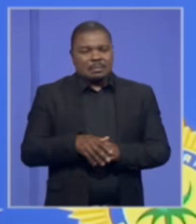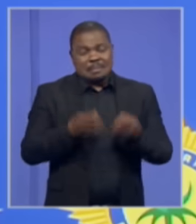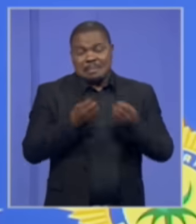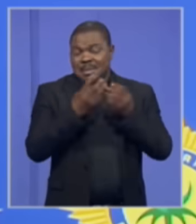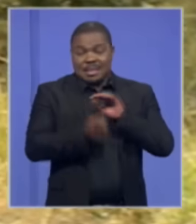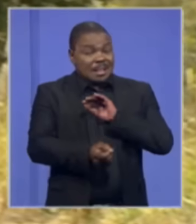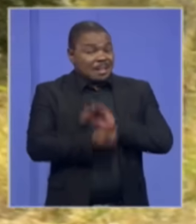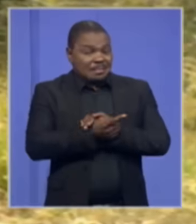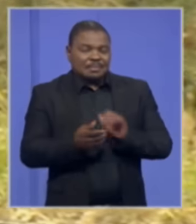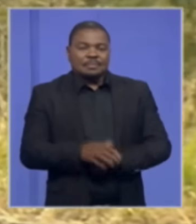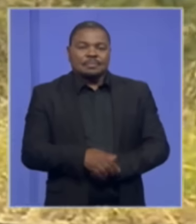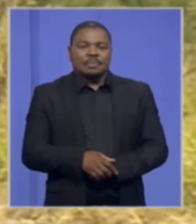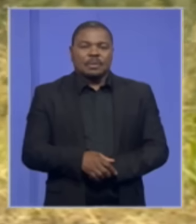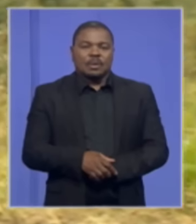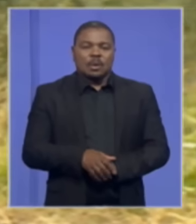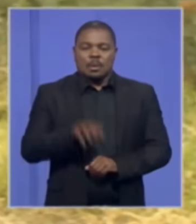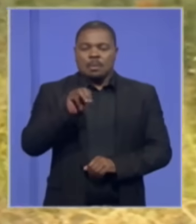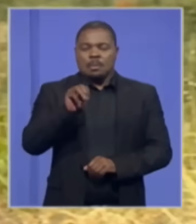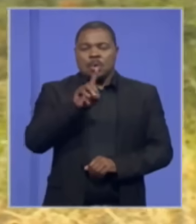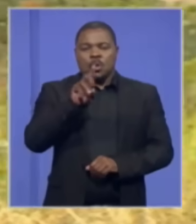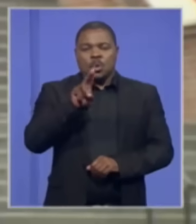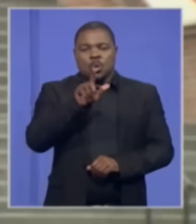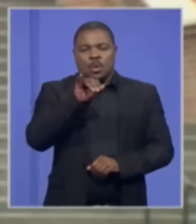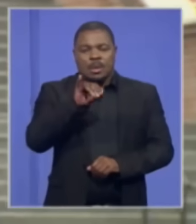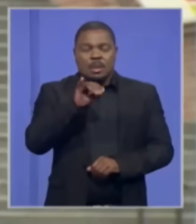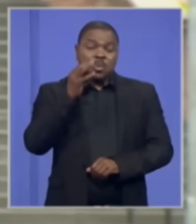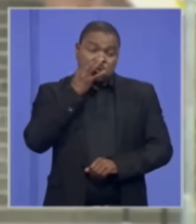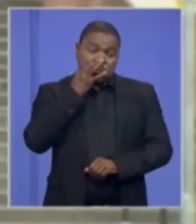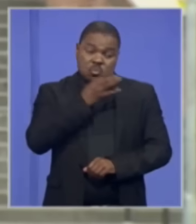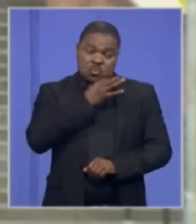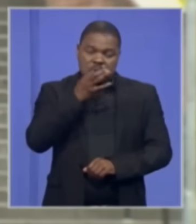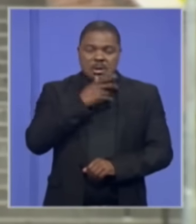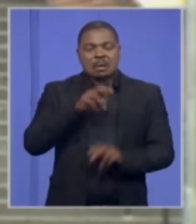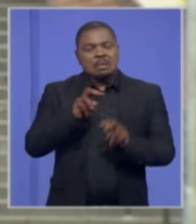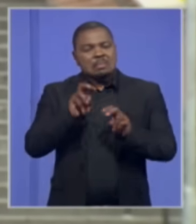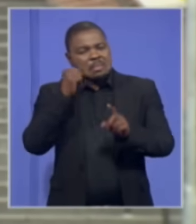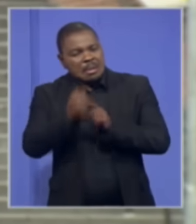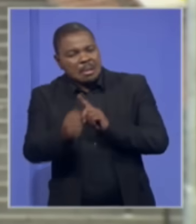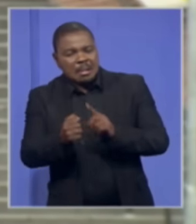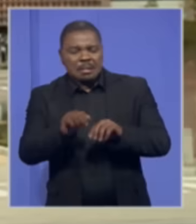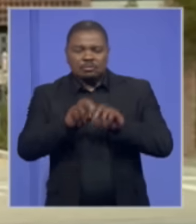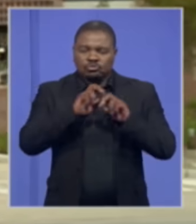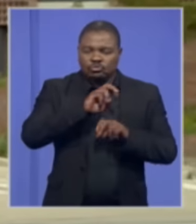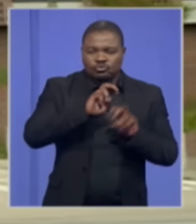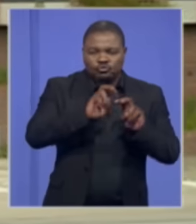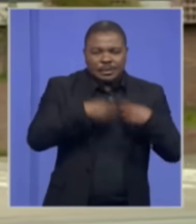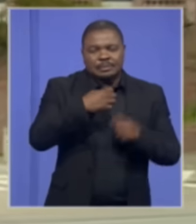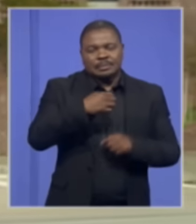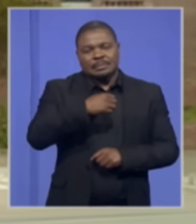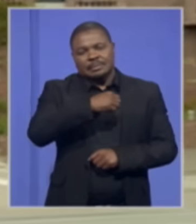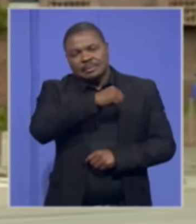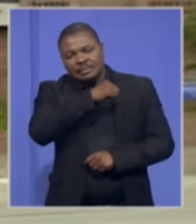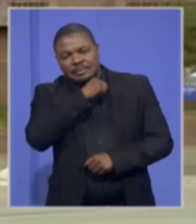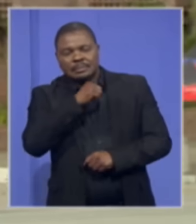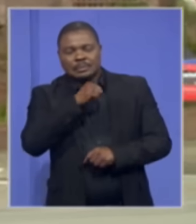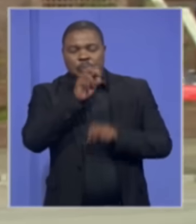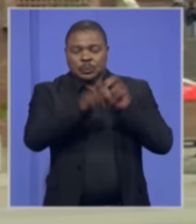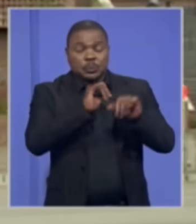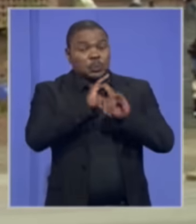incidents of such nature. Ho ya ka Mdluli, dinyewe tsa polao, peto, boshodu le ho kwetelwa ha batho di beilwe